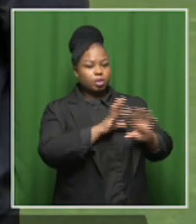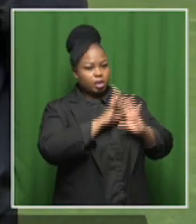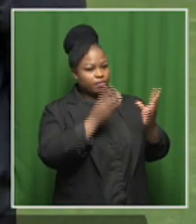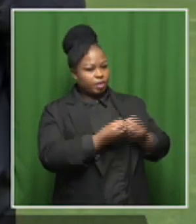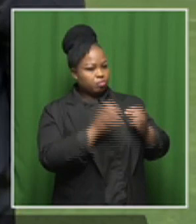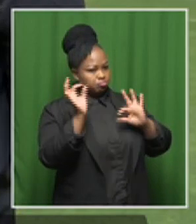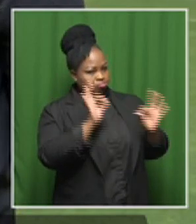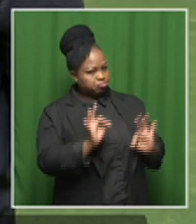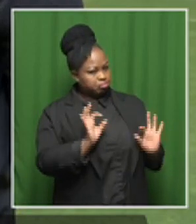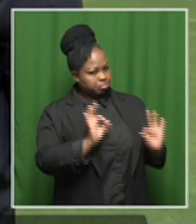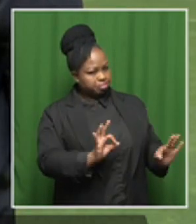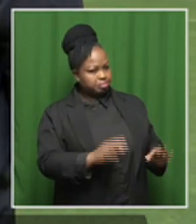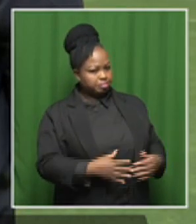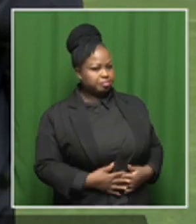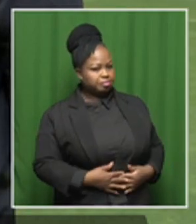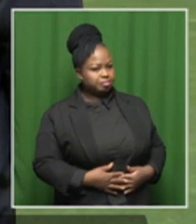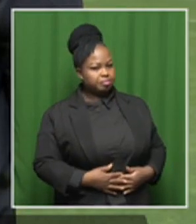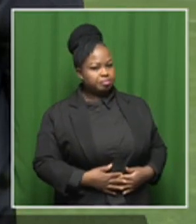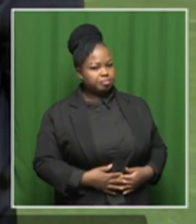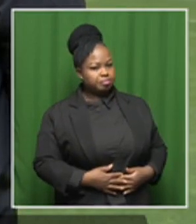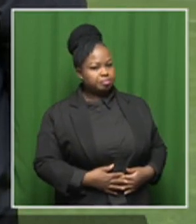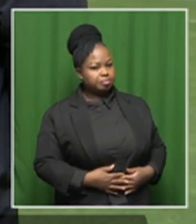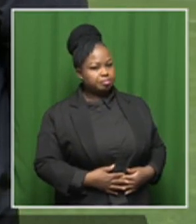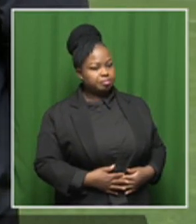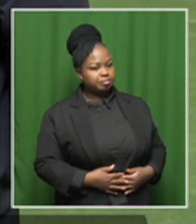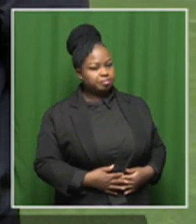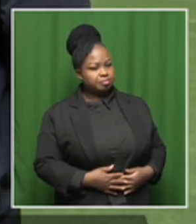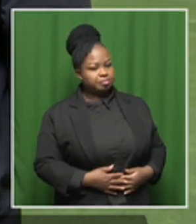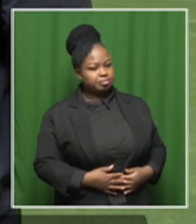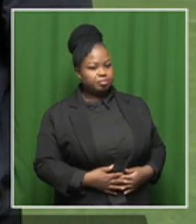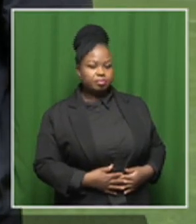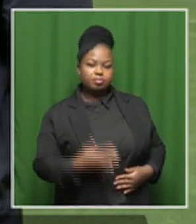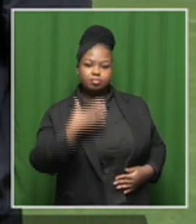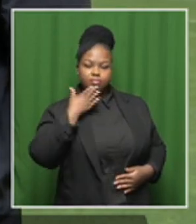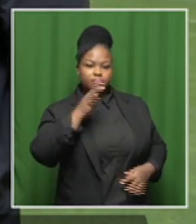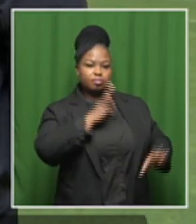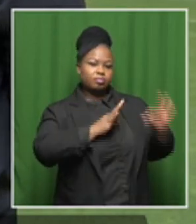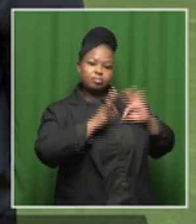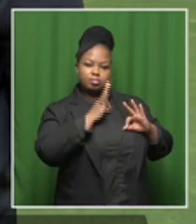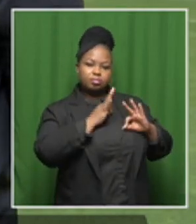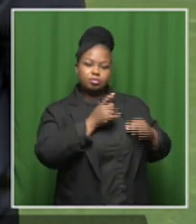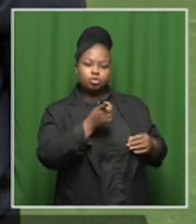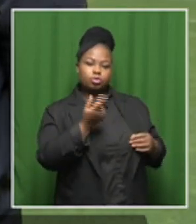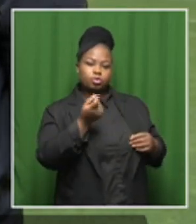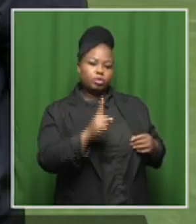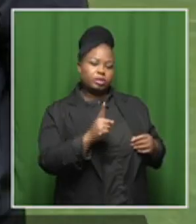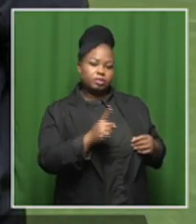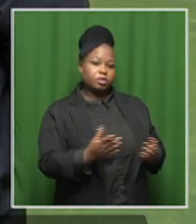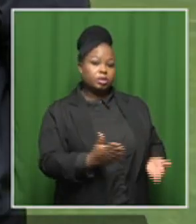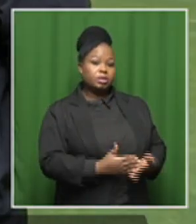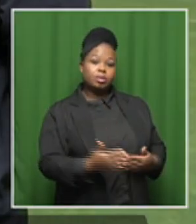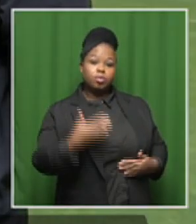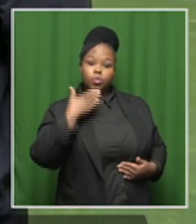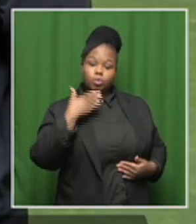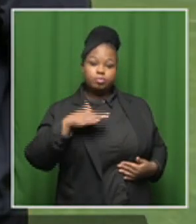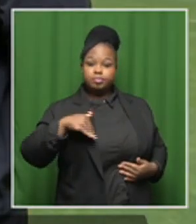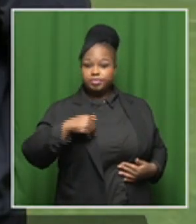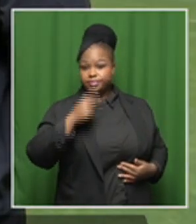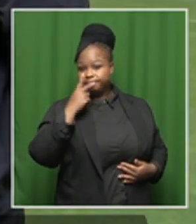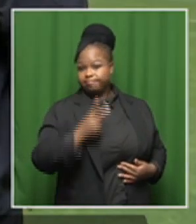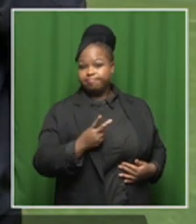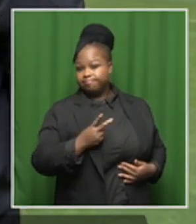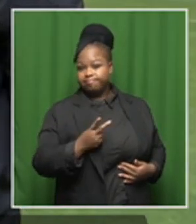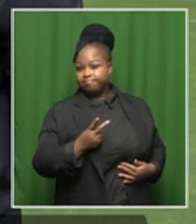good nick and in tip-top quality. Please explain to us what you're going to be doing for those that haven't actually gotten